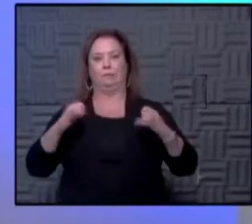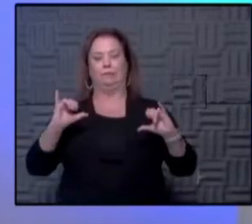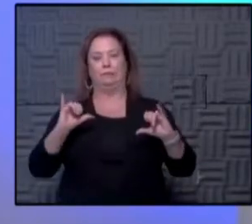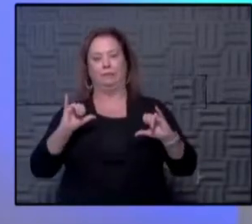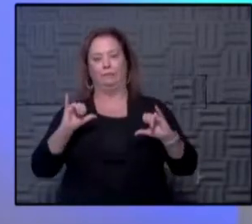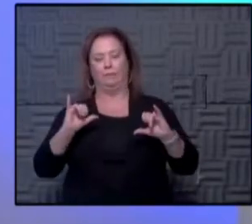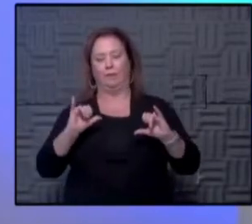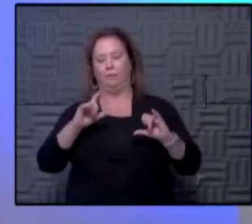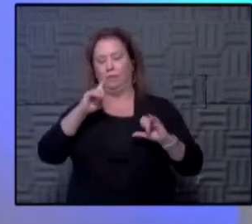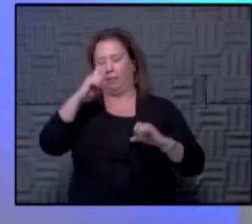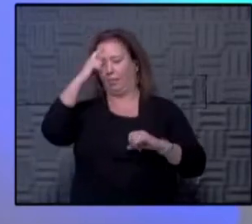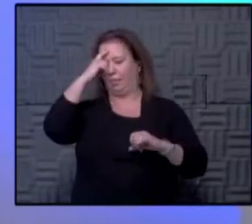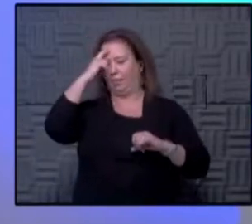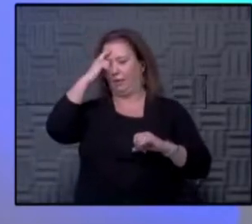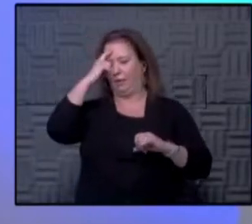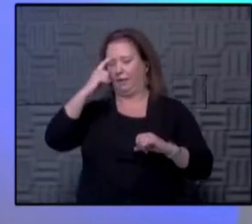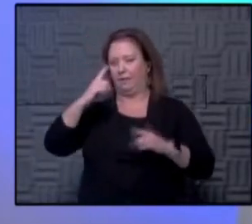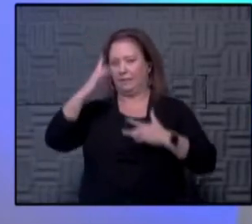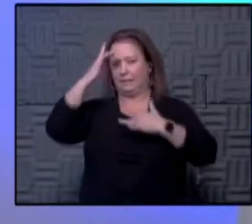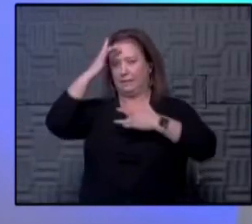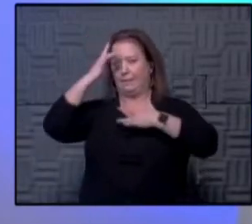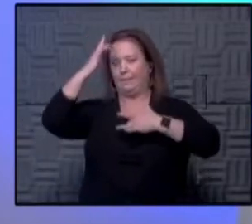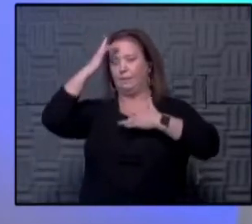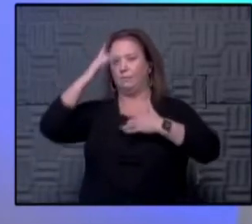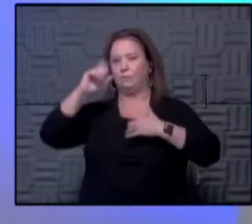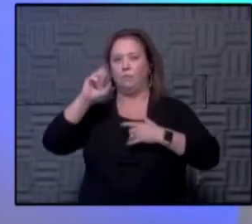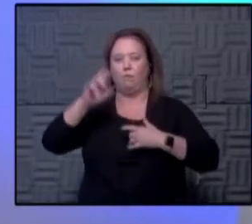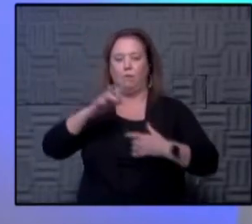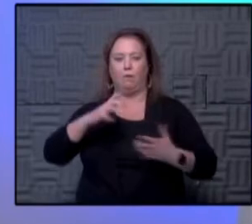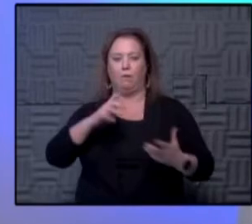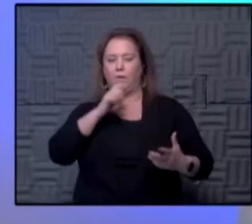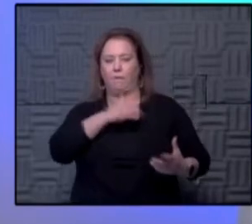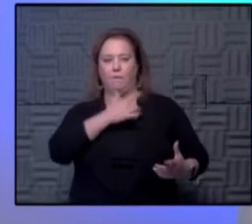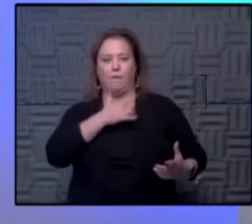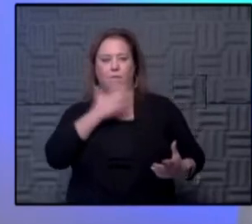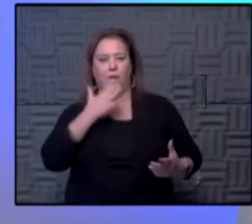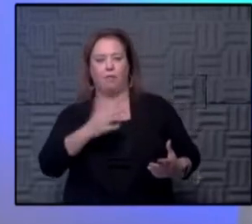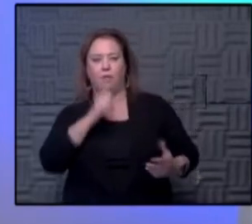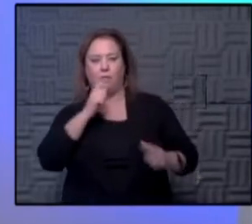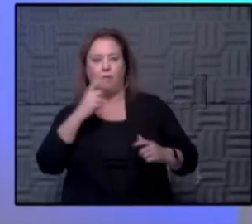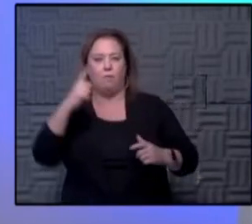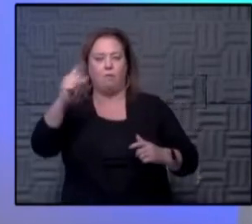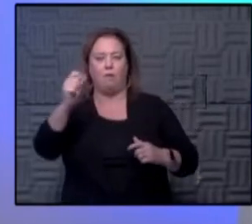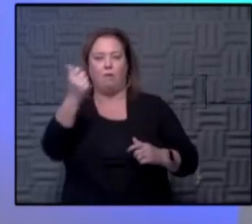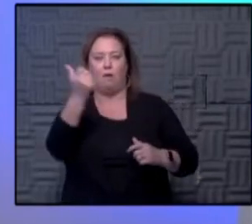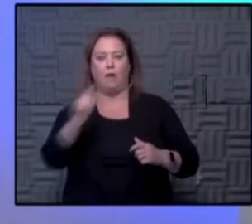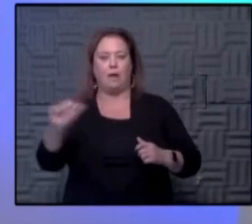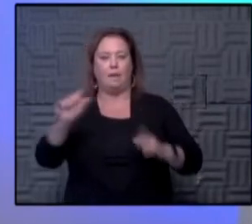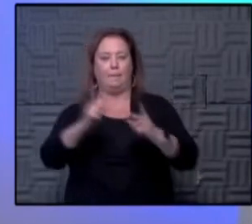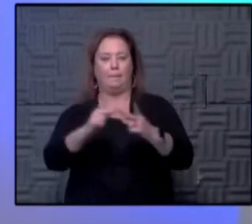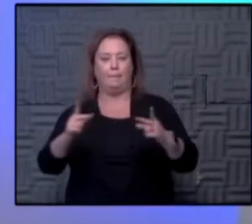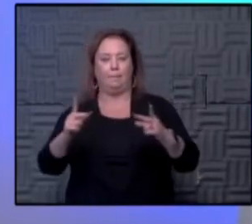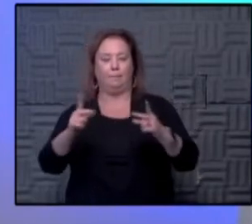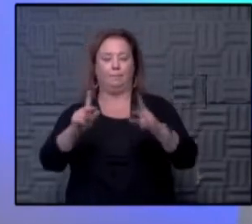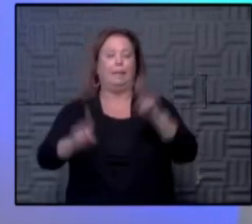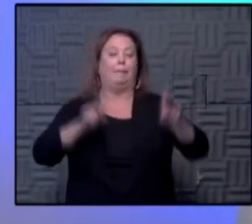to be very cognizant of if you have any symptoms or if you don't feel well, don't go around other people. If